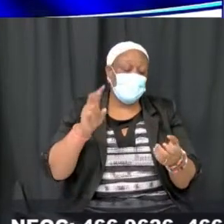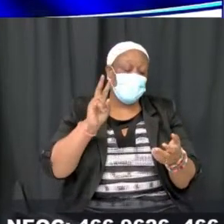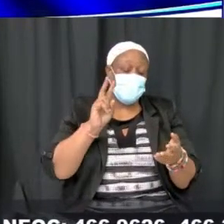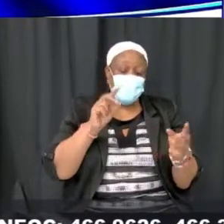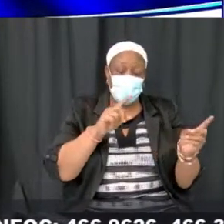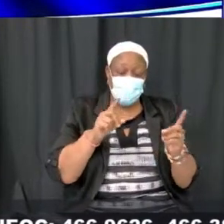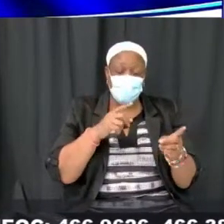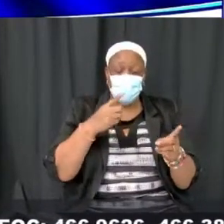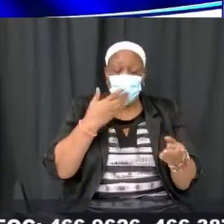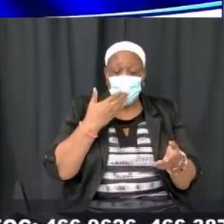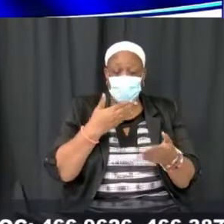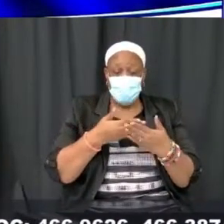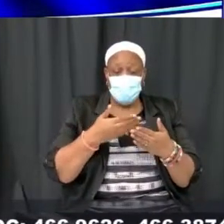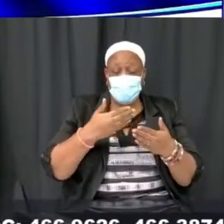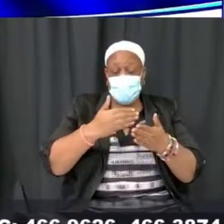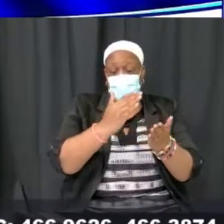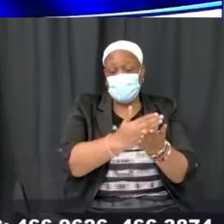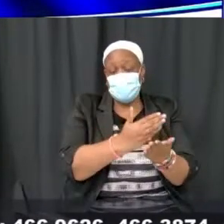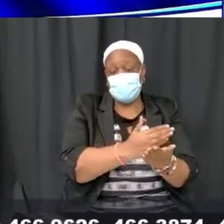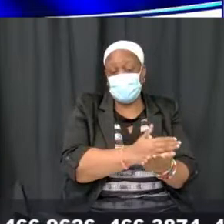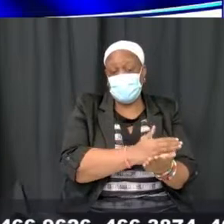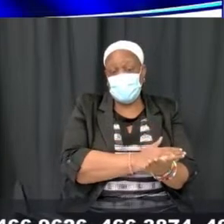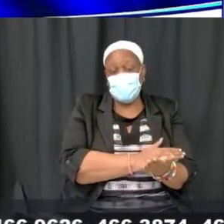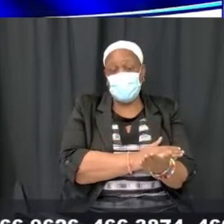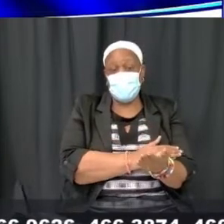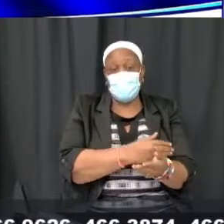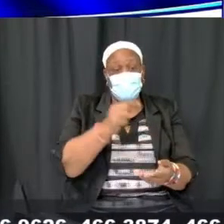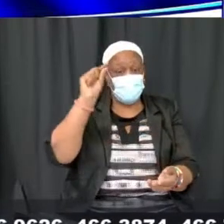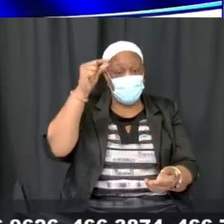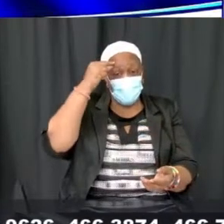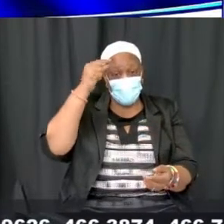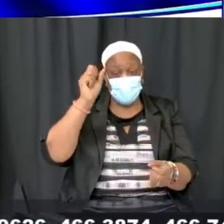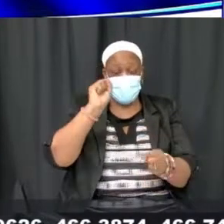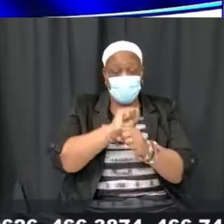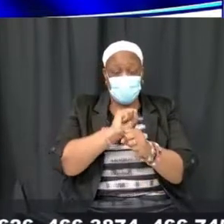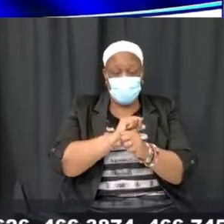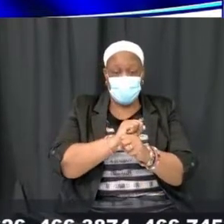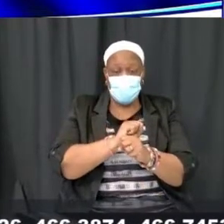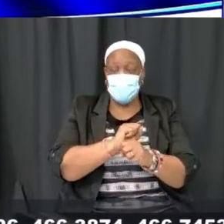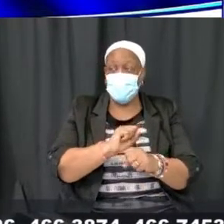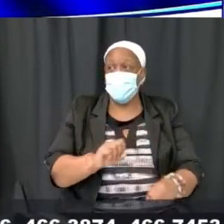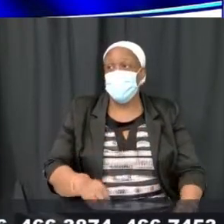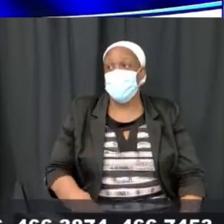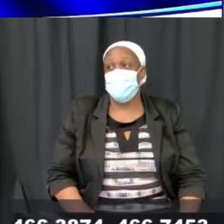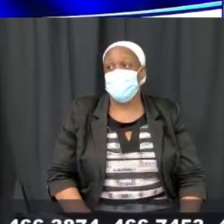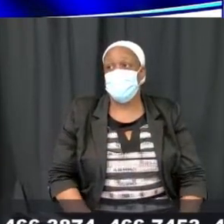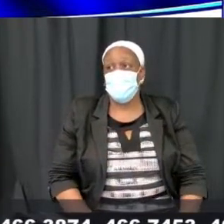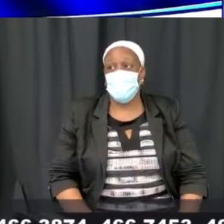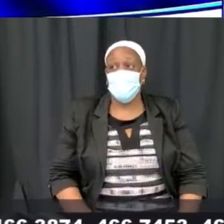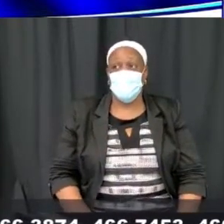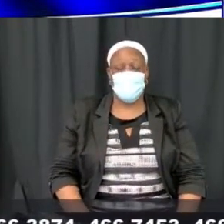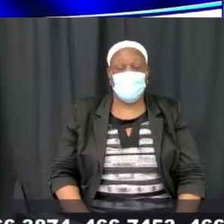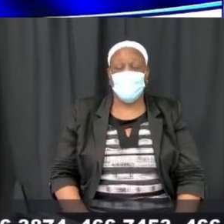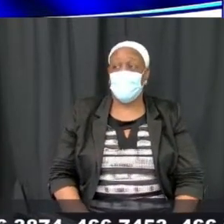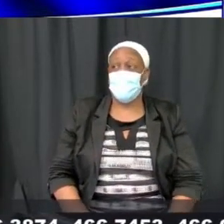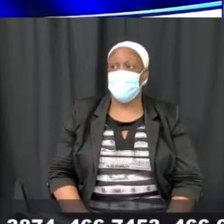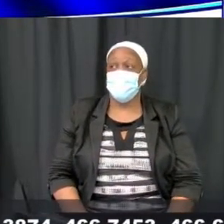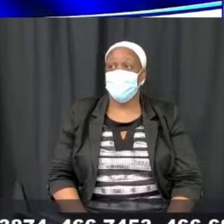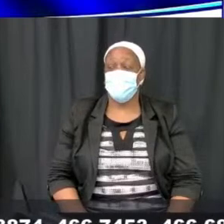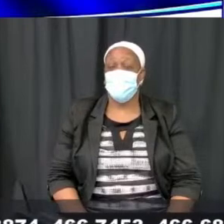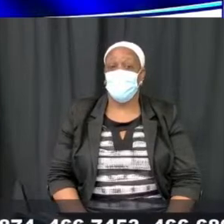the private sector. However, for us to do this, we have to ensure that there is